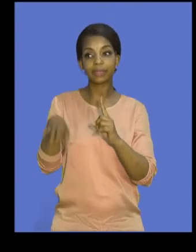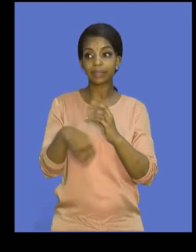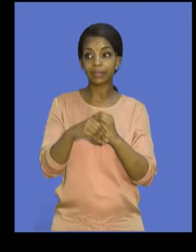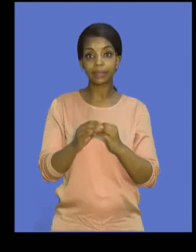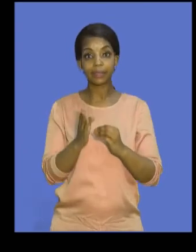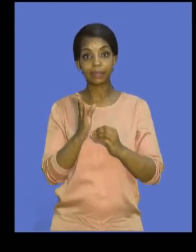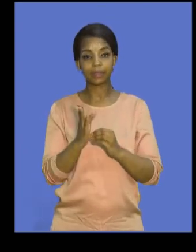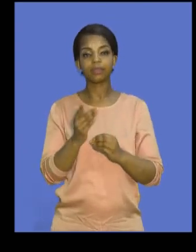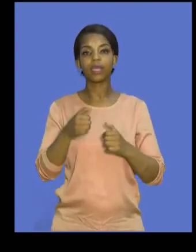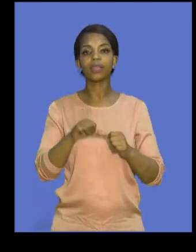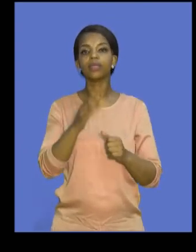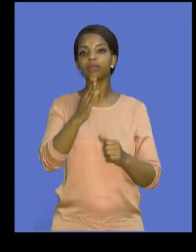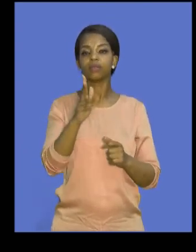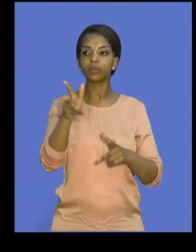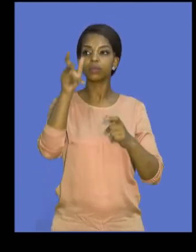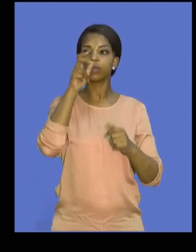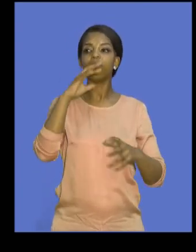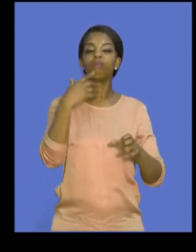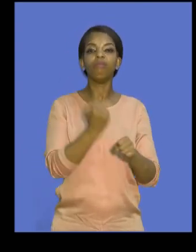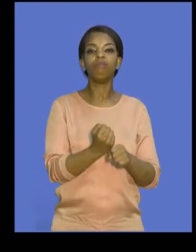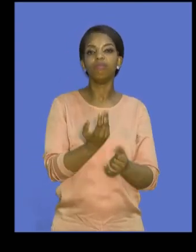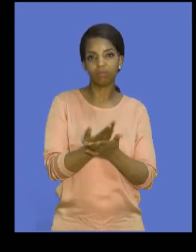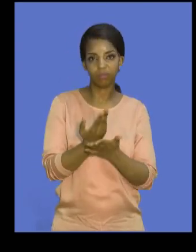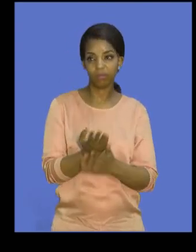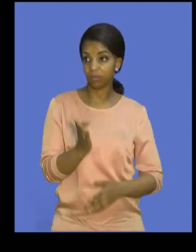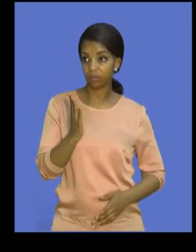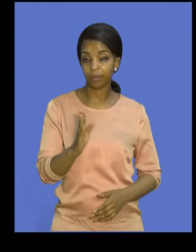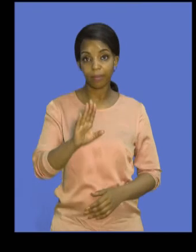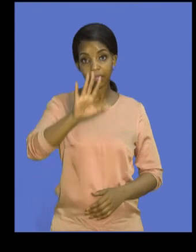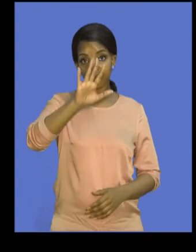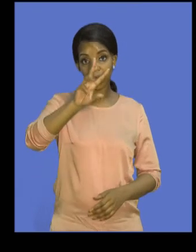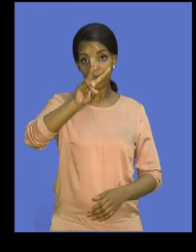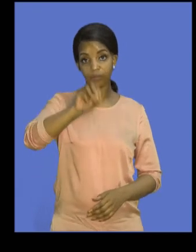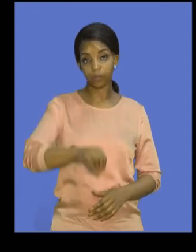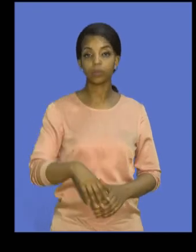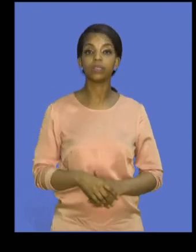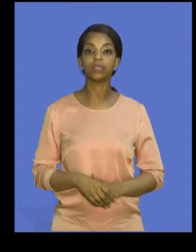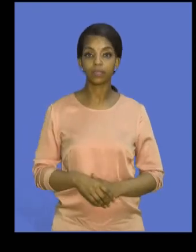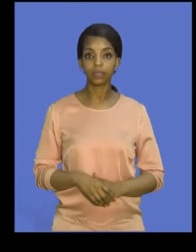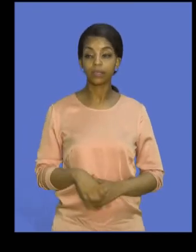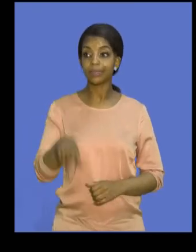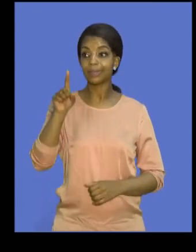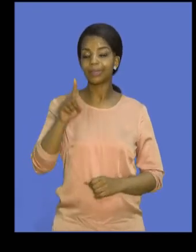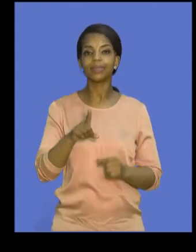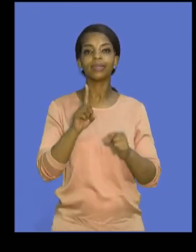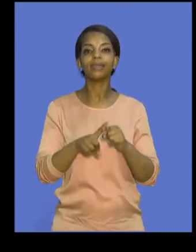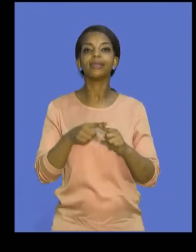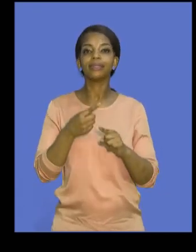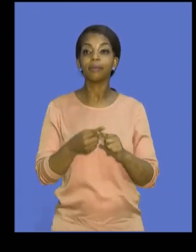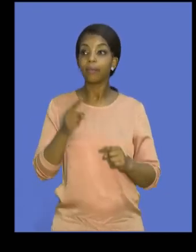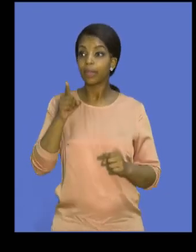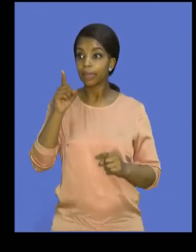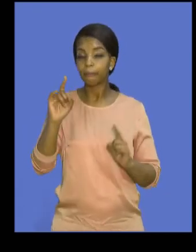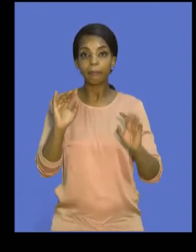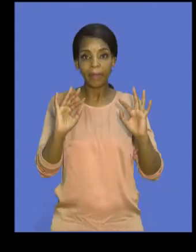then you can then find that it's going to give me 520. So that's what the example is here, and that's how our equation